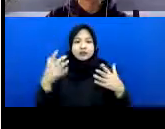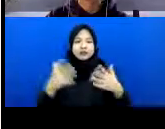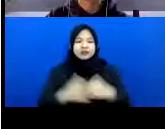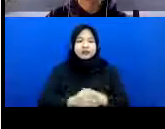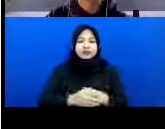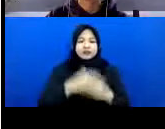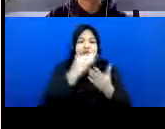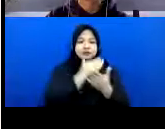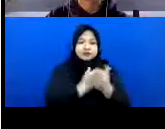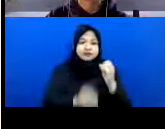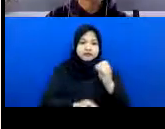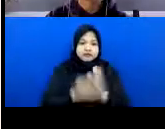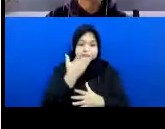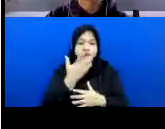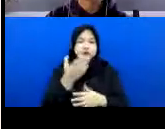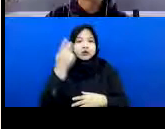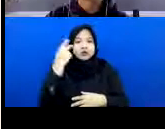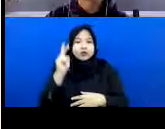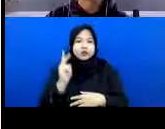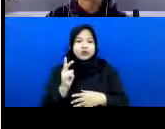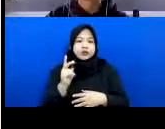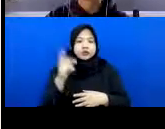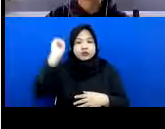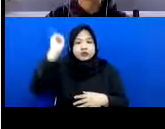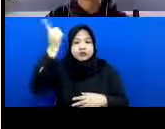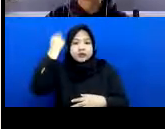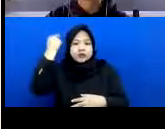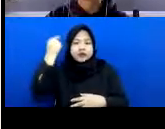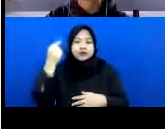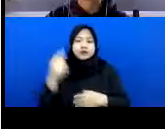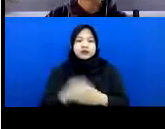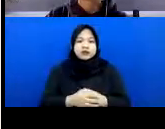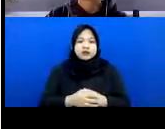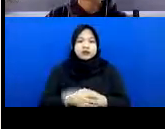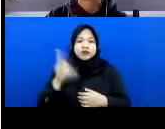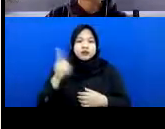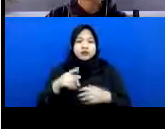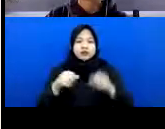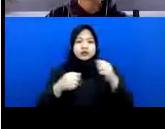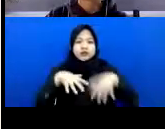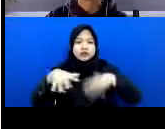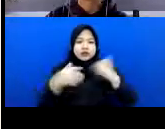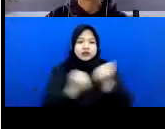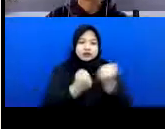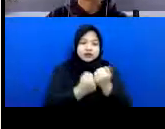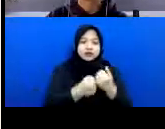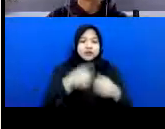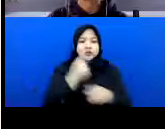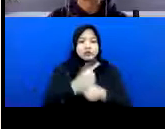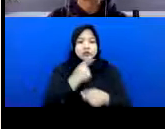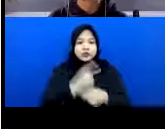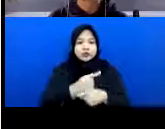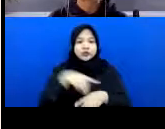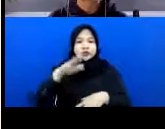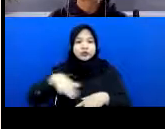policy recommendations for government and suggest support strategies for teachers, parents, and